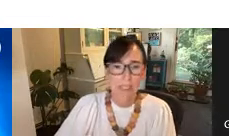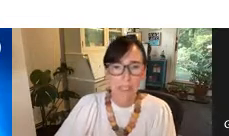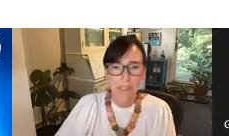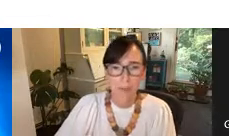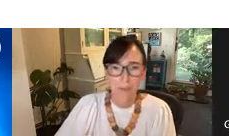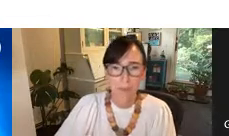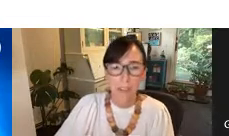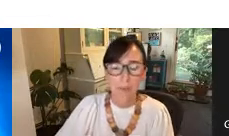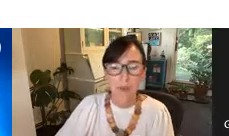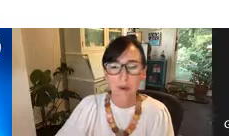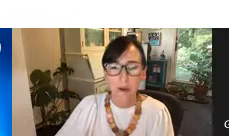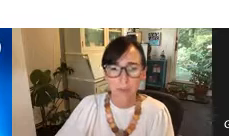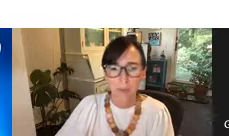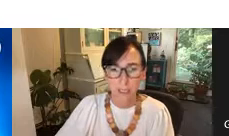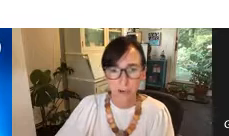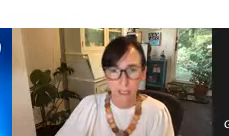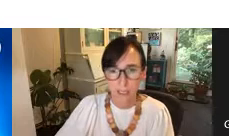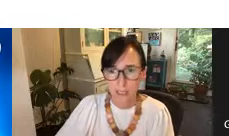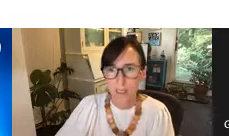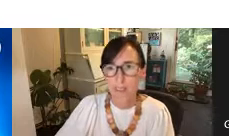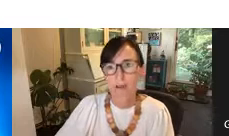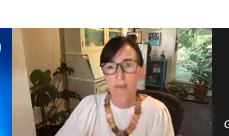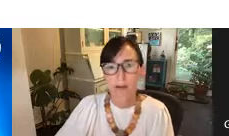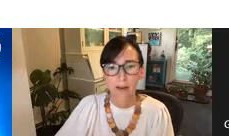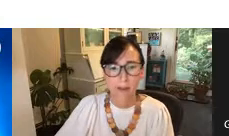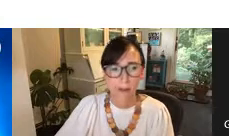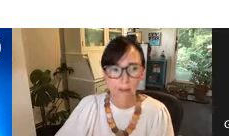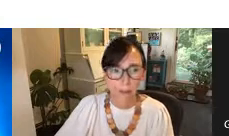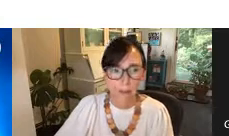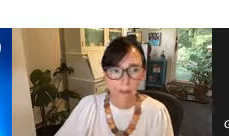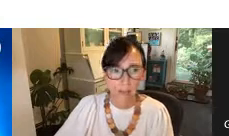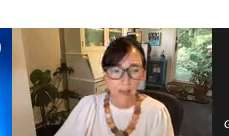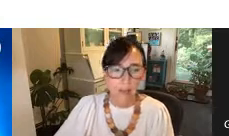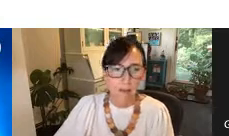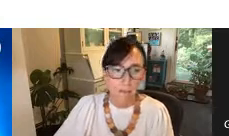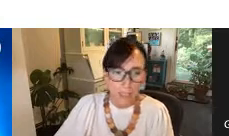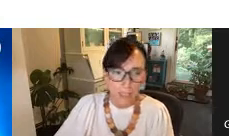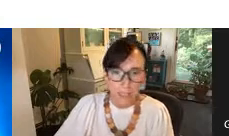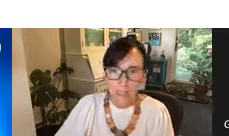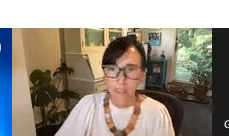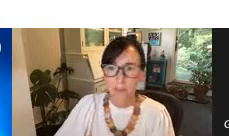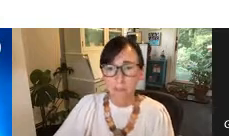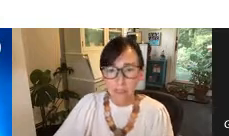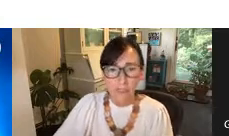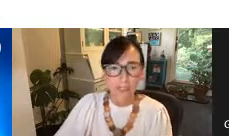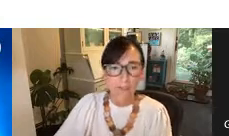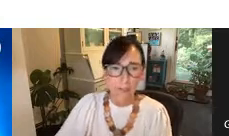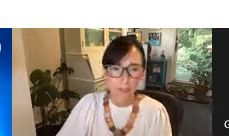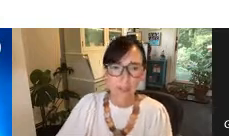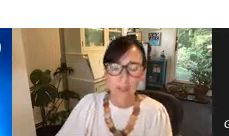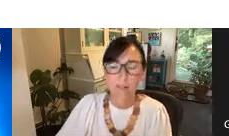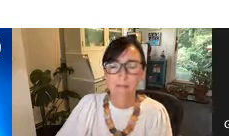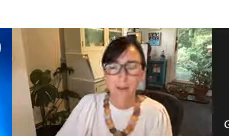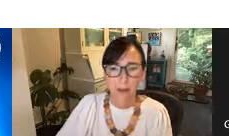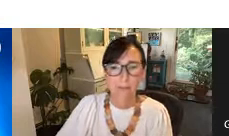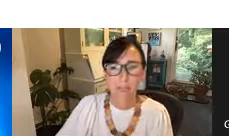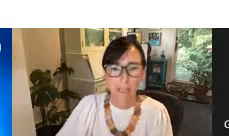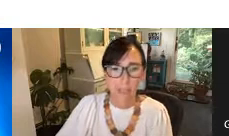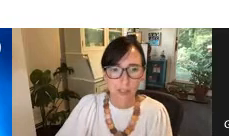is not even accessible, we are already creating unnecessary barriers. Finally, it's really important